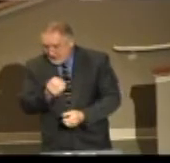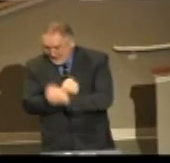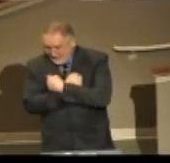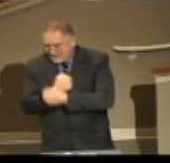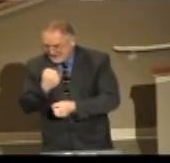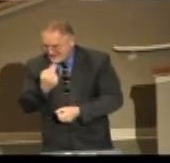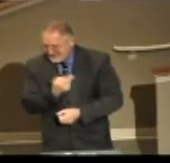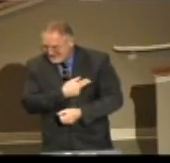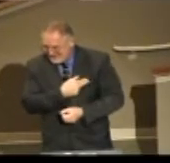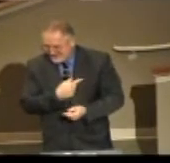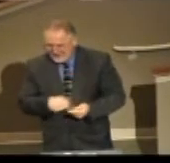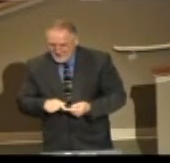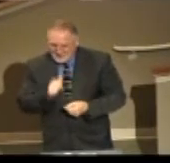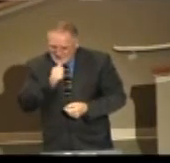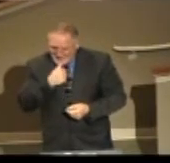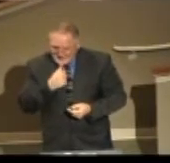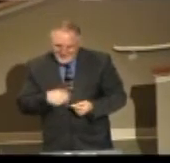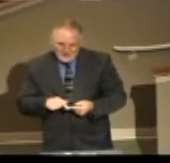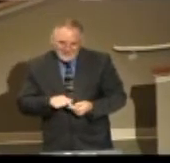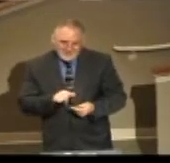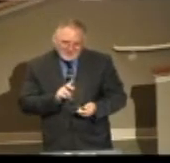there's some of you in this room, you've had to give up children.